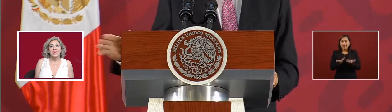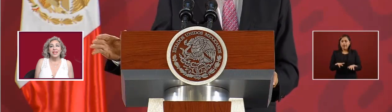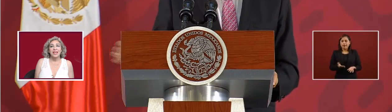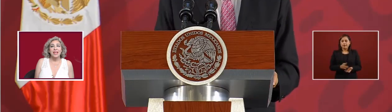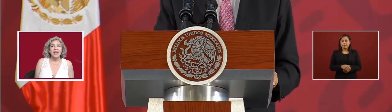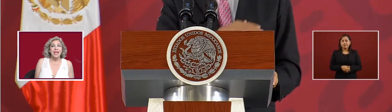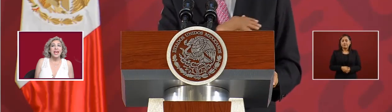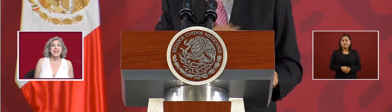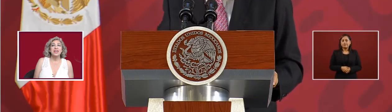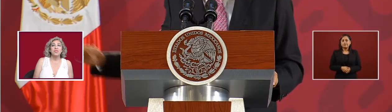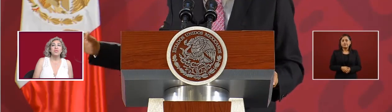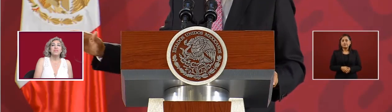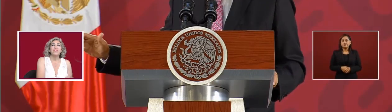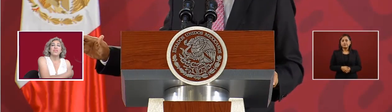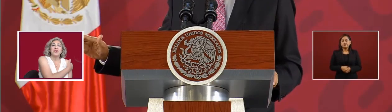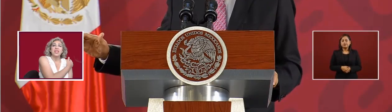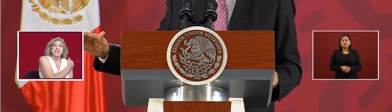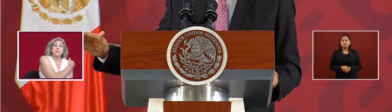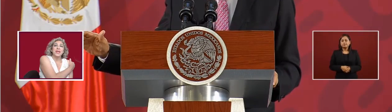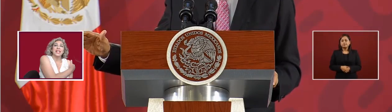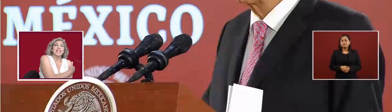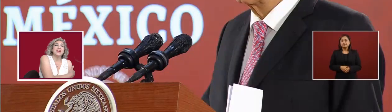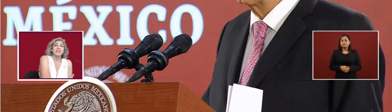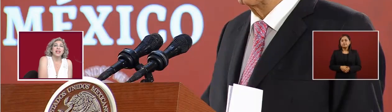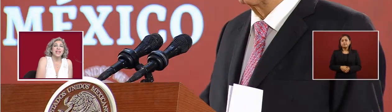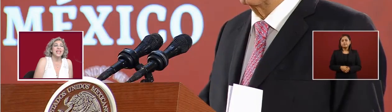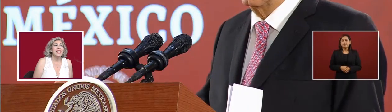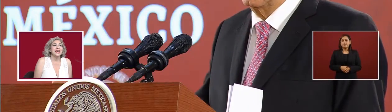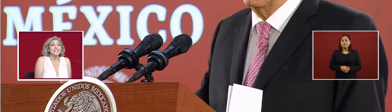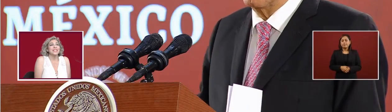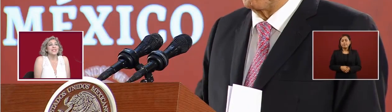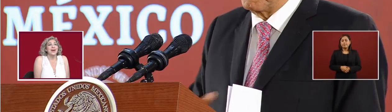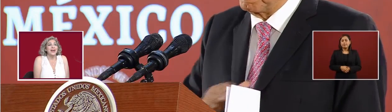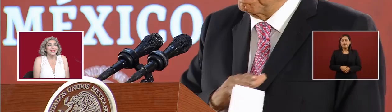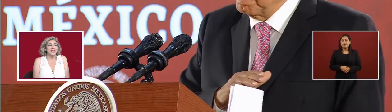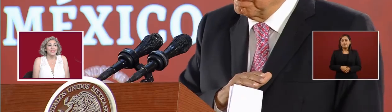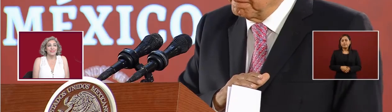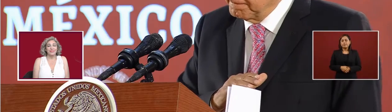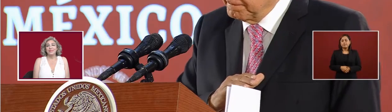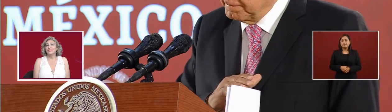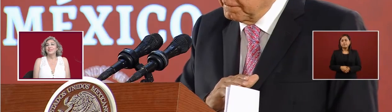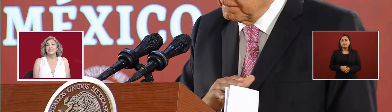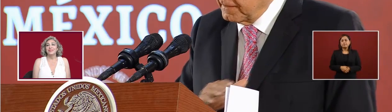and in order for it to be clear he is not